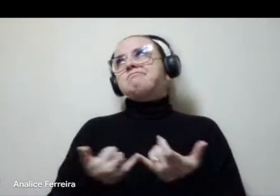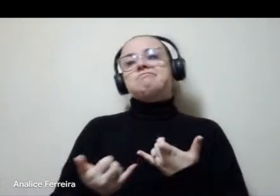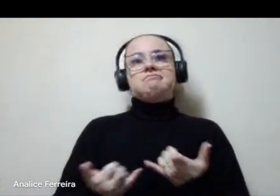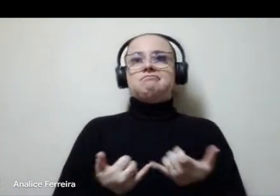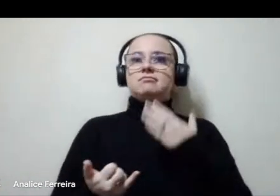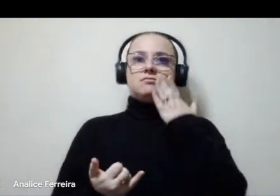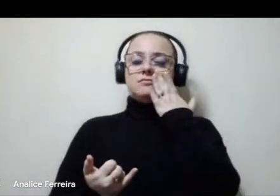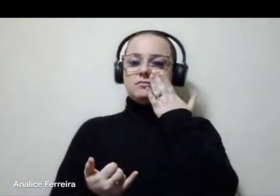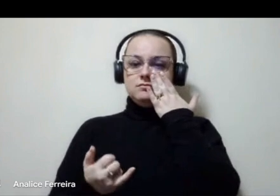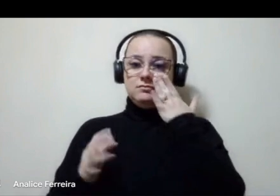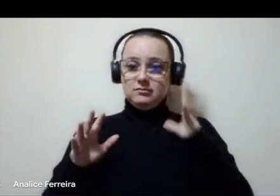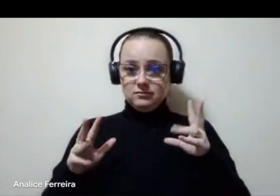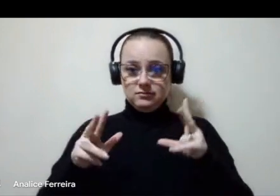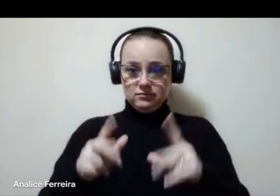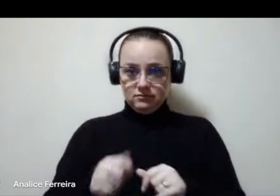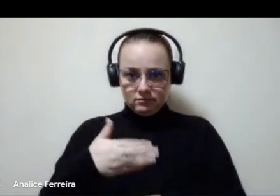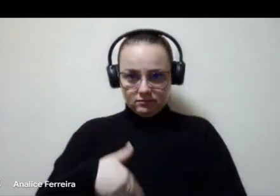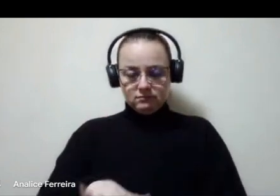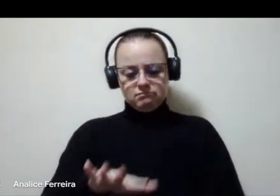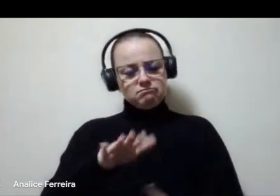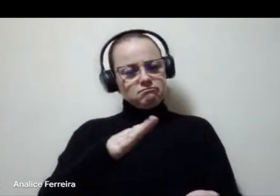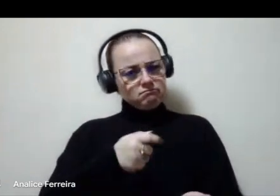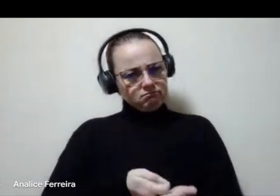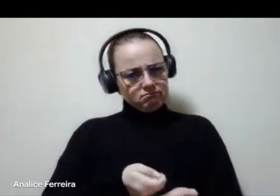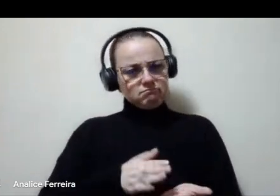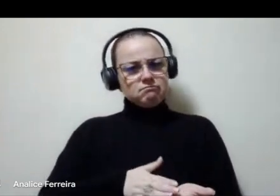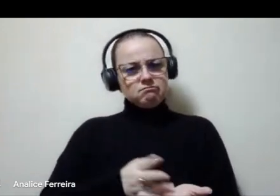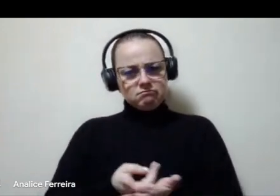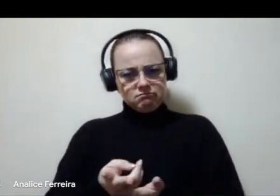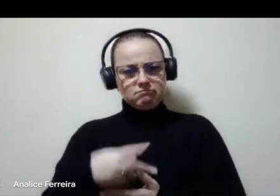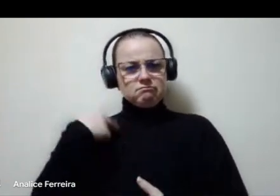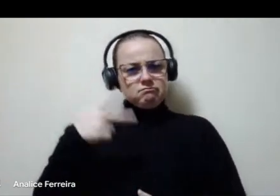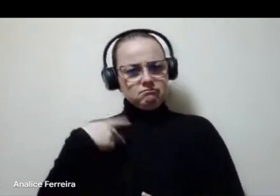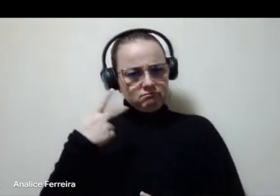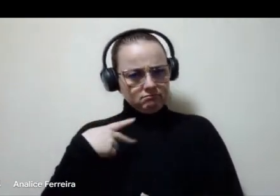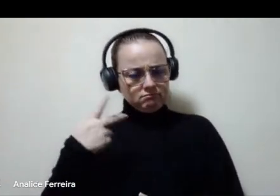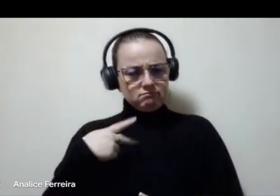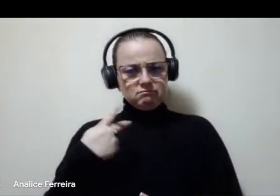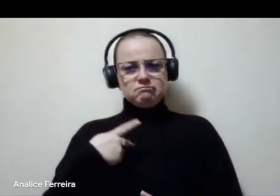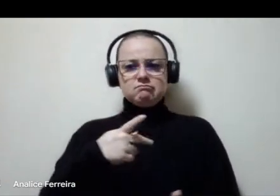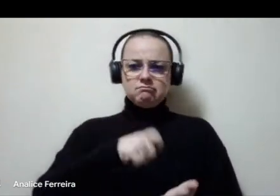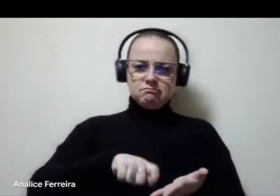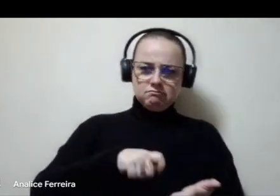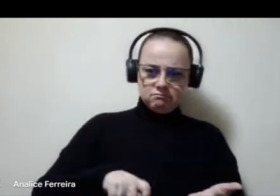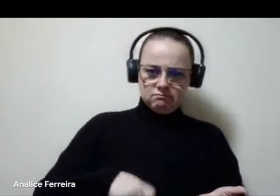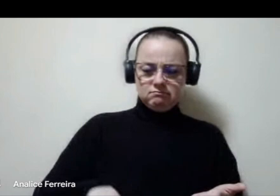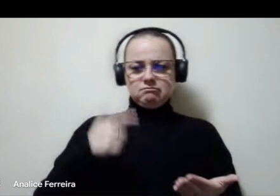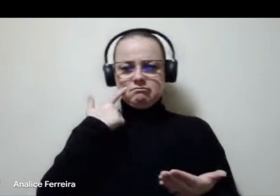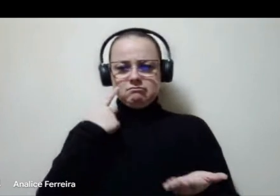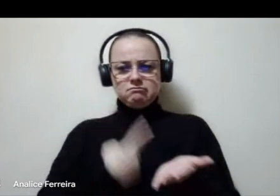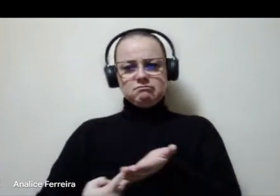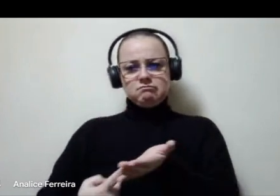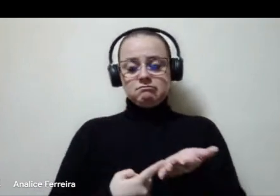all of were very vehemented the importance of continuing with the policies of the Aferição, because it was something that we had